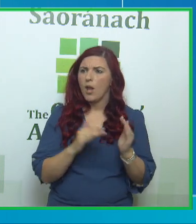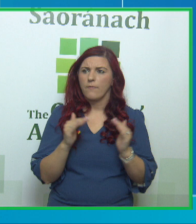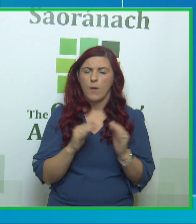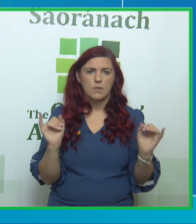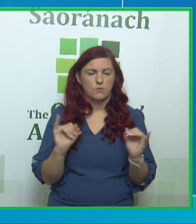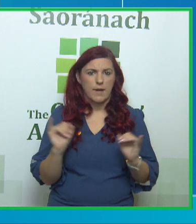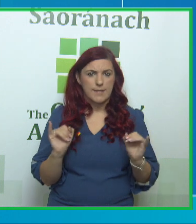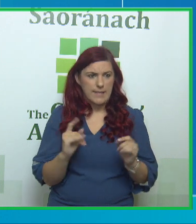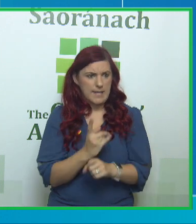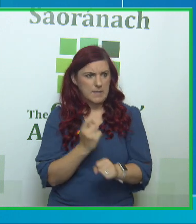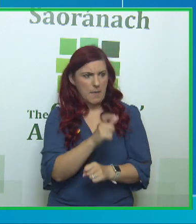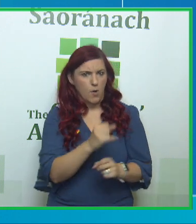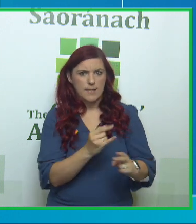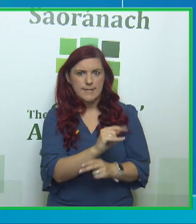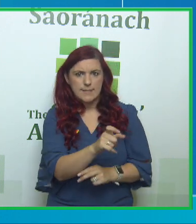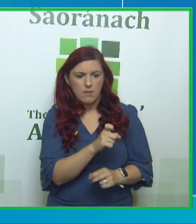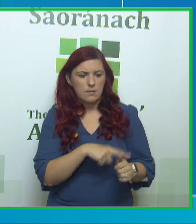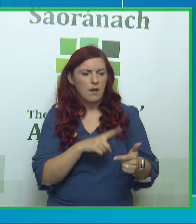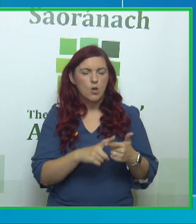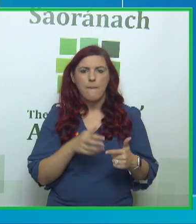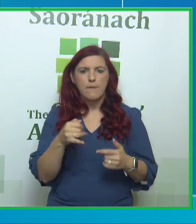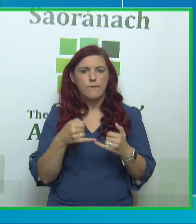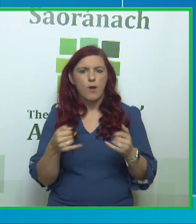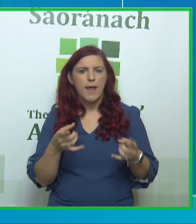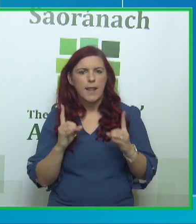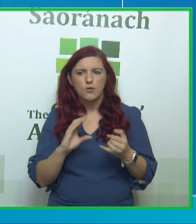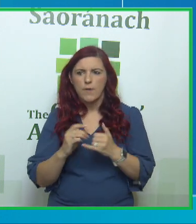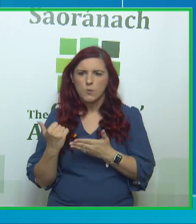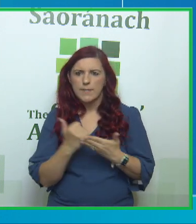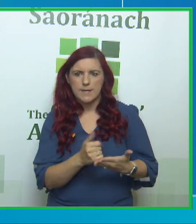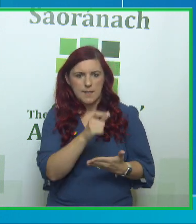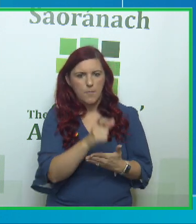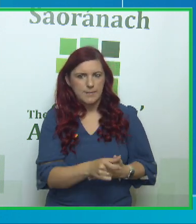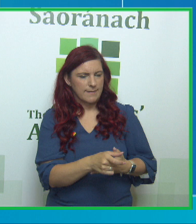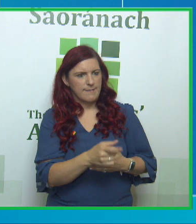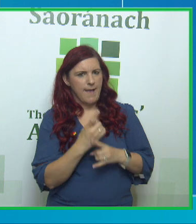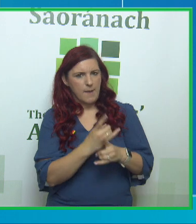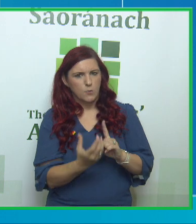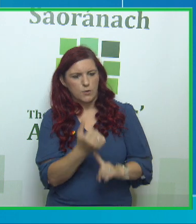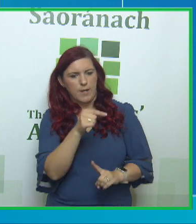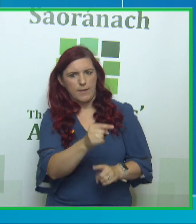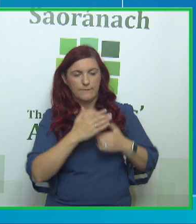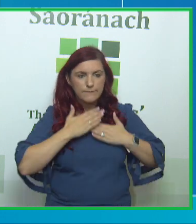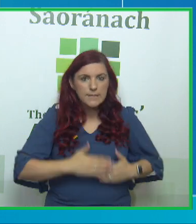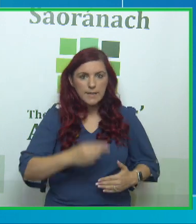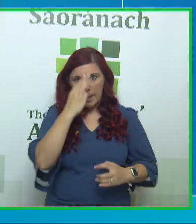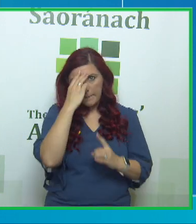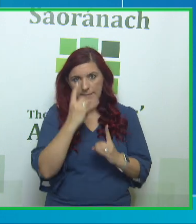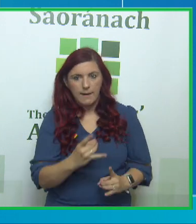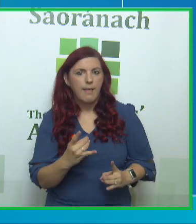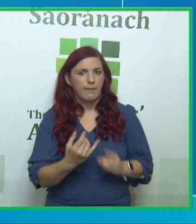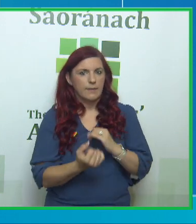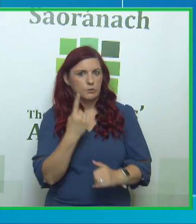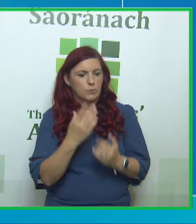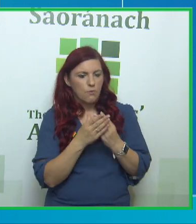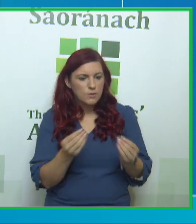be in detox. You've got a frontline worker trying to assist in helping someone get their physical and mental health issues